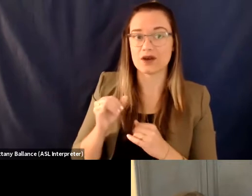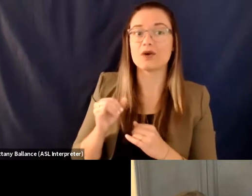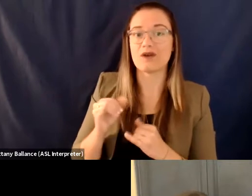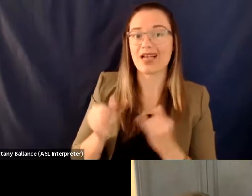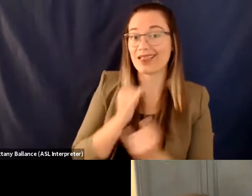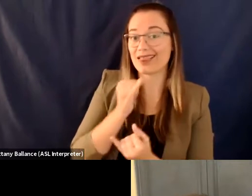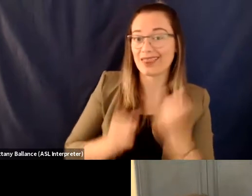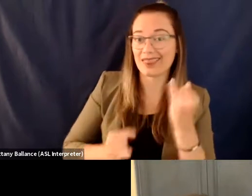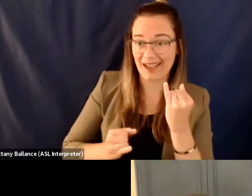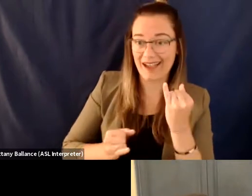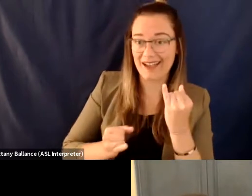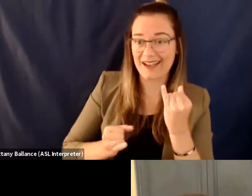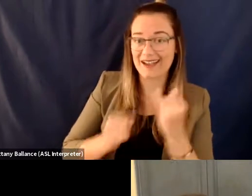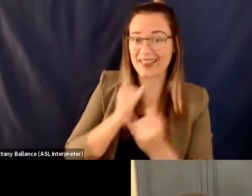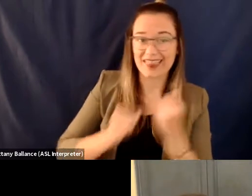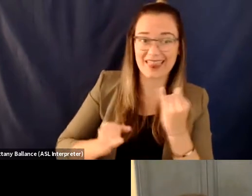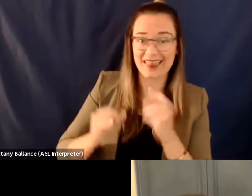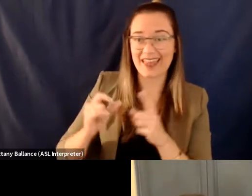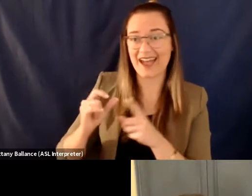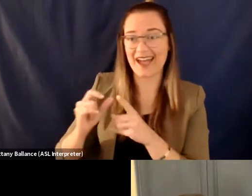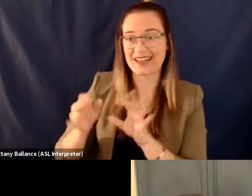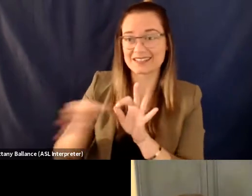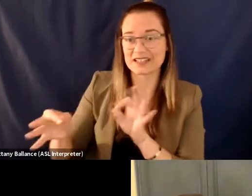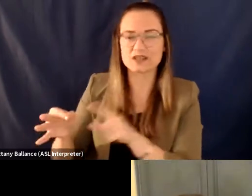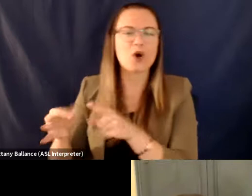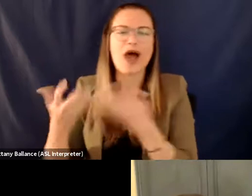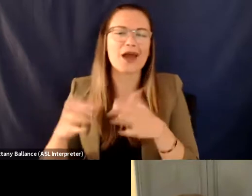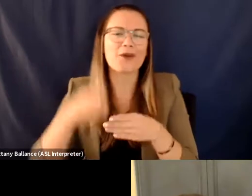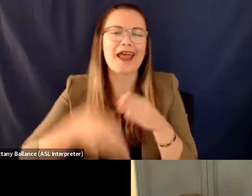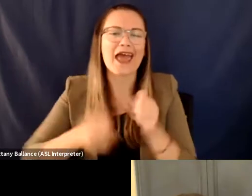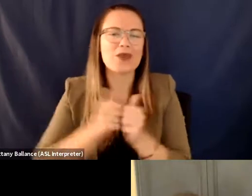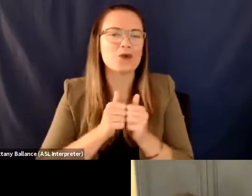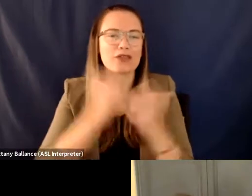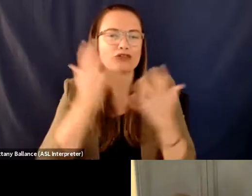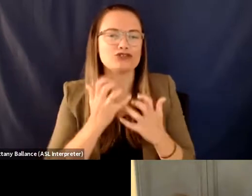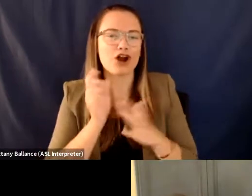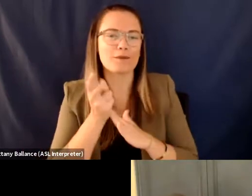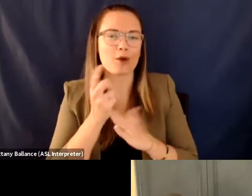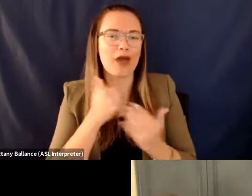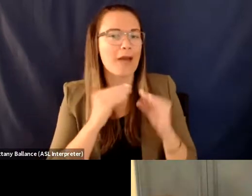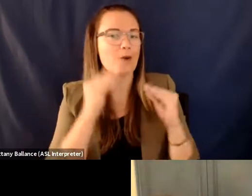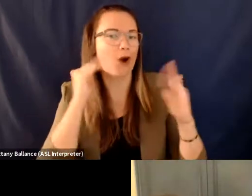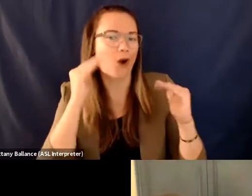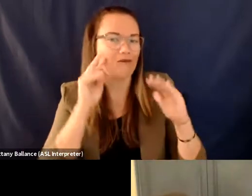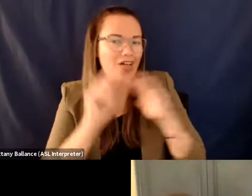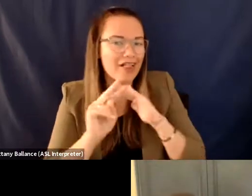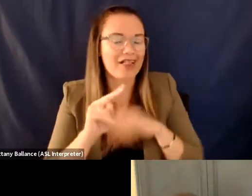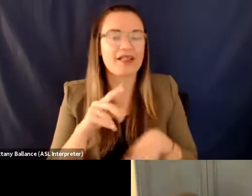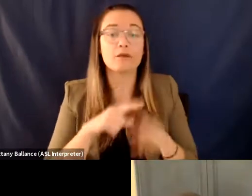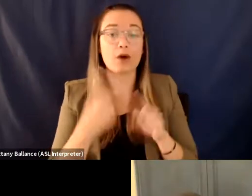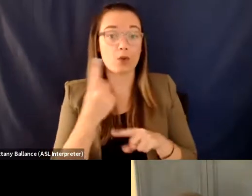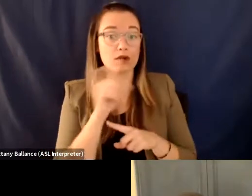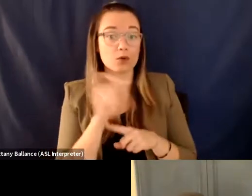we go out. Oh, wow. I don't want to end on a dark note. I'm a more hopeful person. But I did want to say that one of the